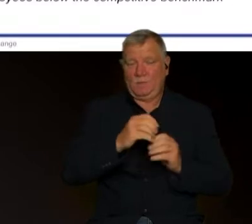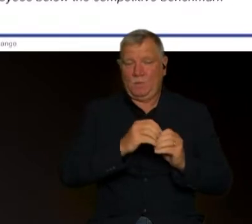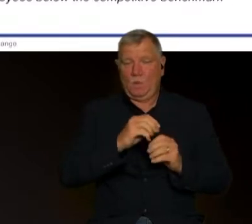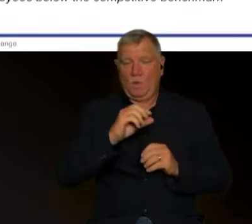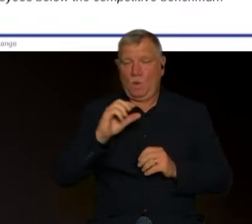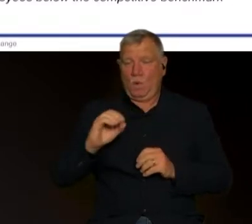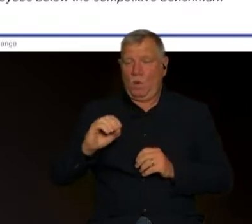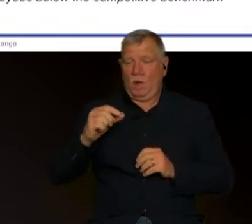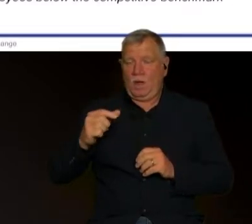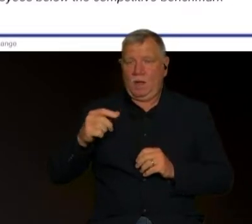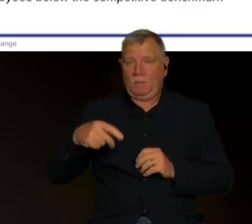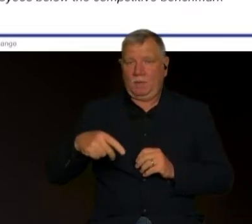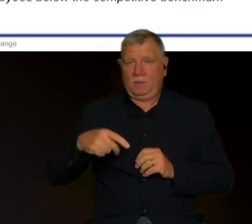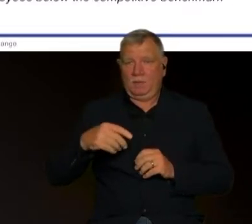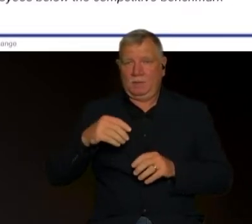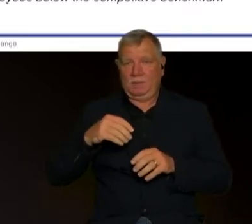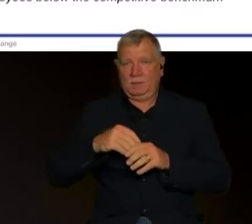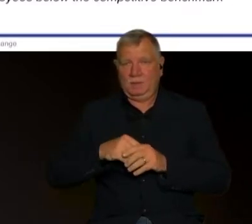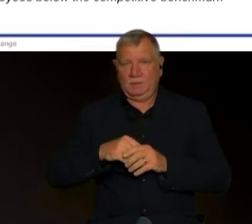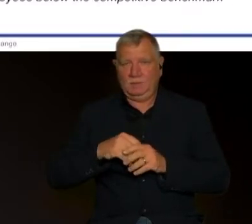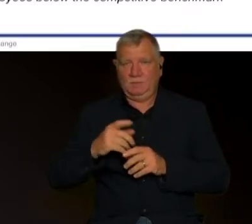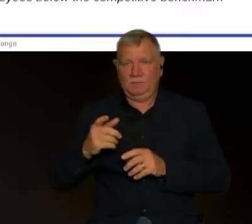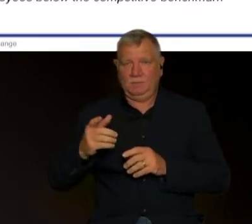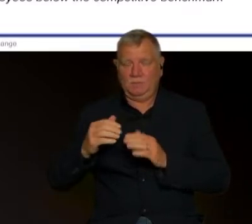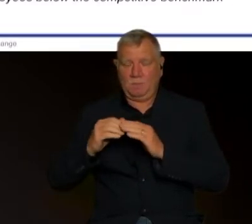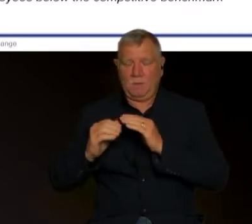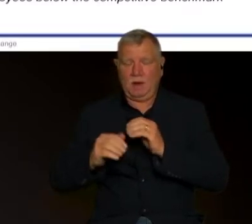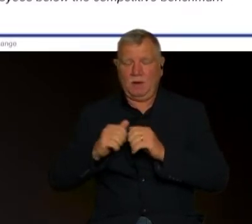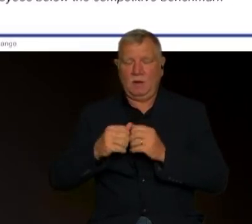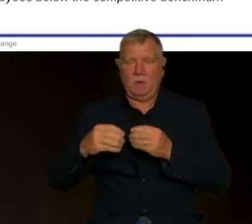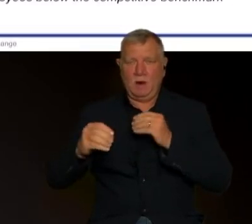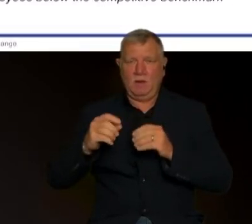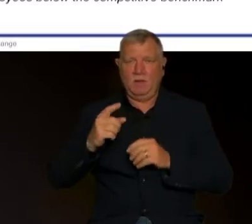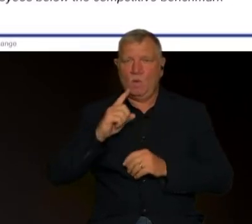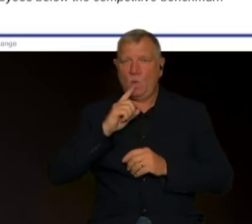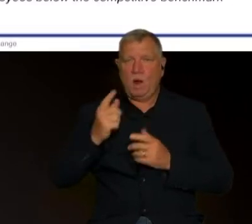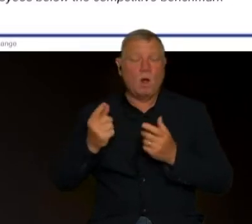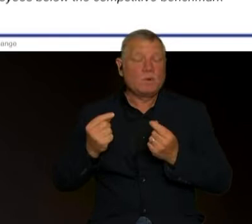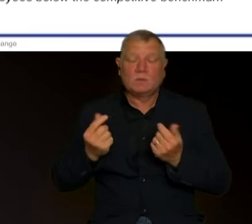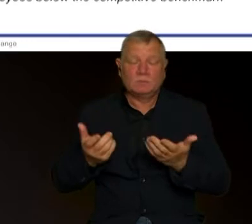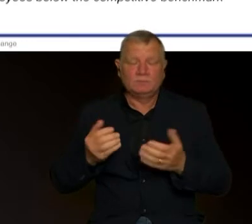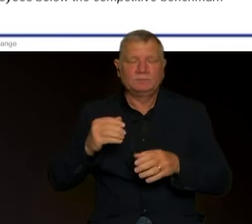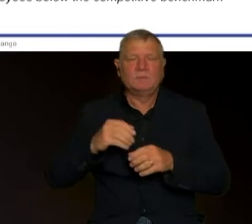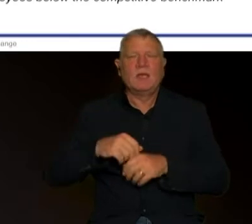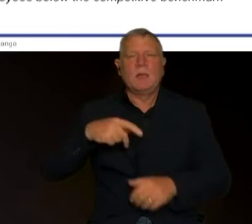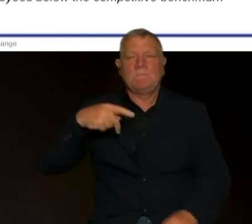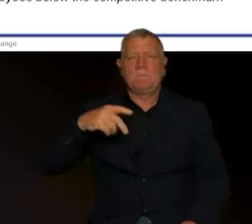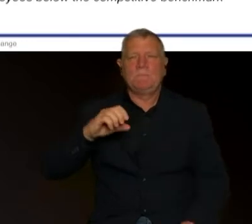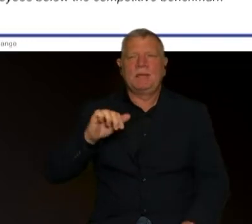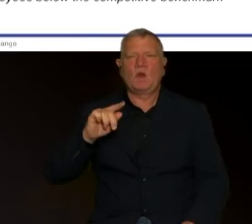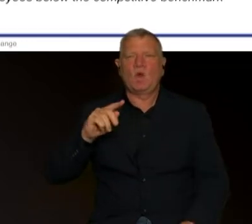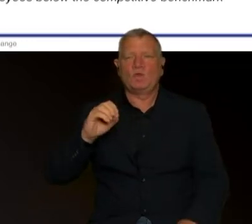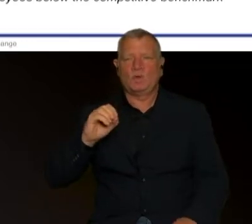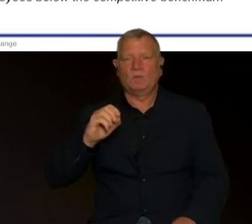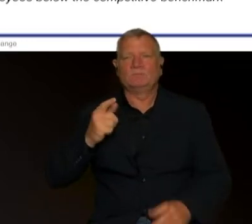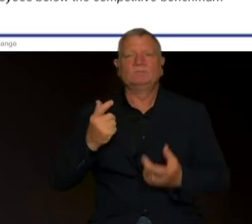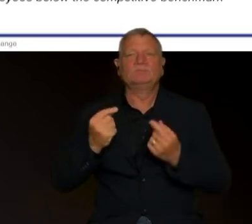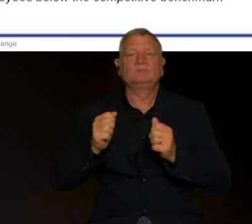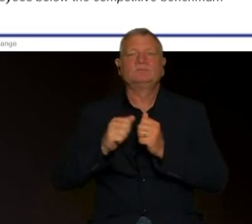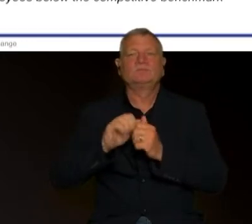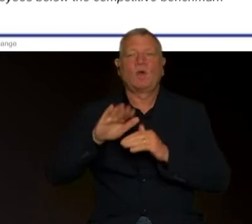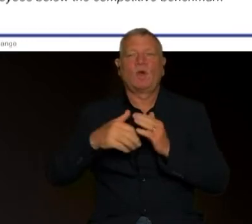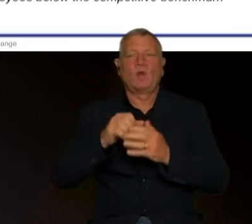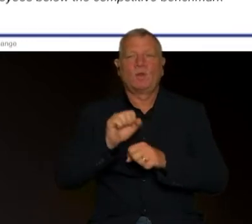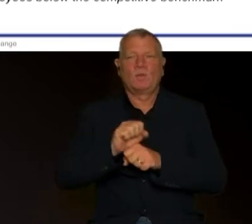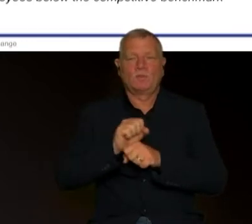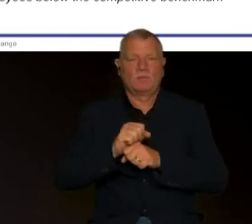the Treasury Department was greater, even though it was a higher percentage of employees in the OMB that were below the competitive benchmark. So what we did in the pilot program is